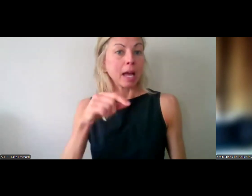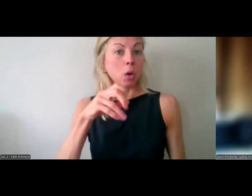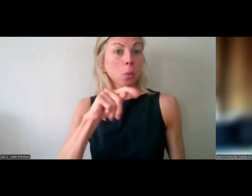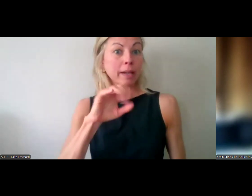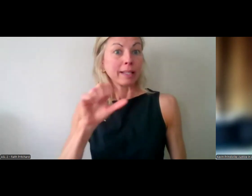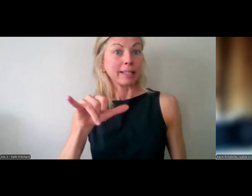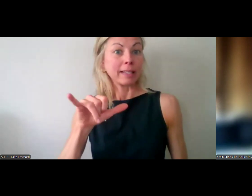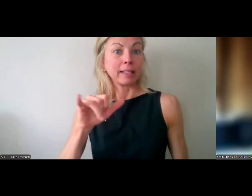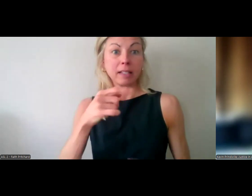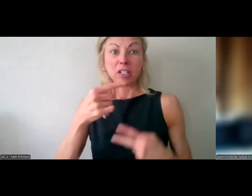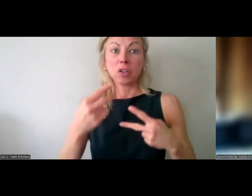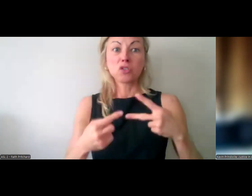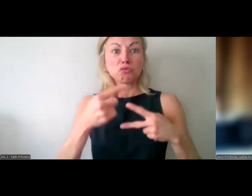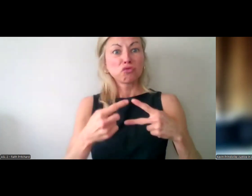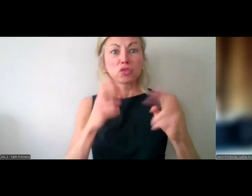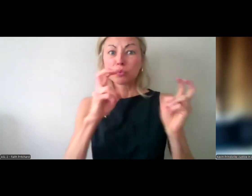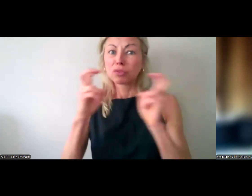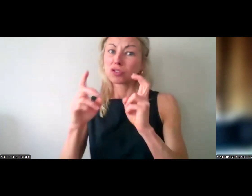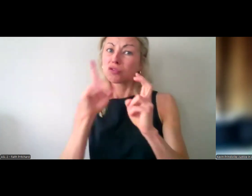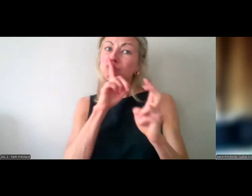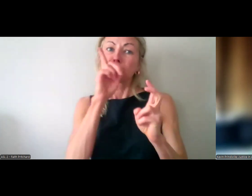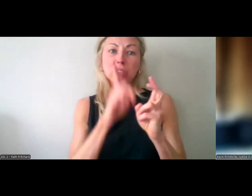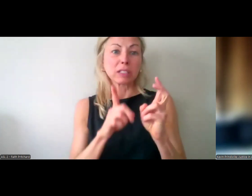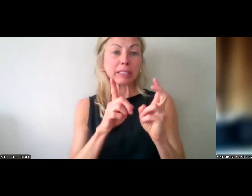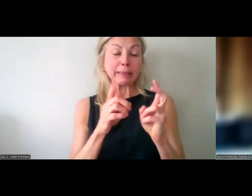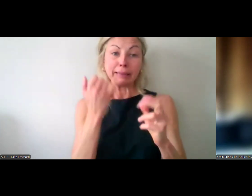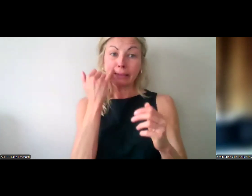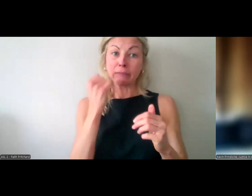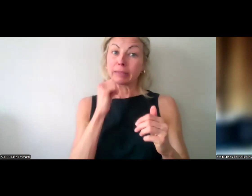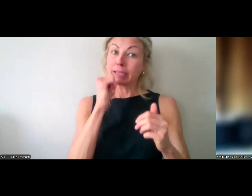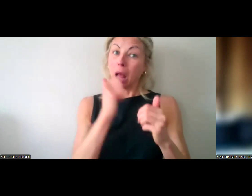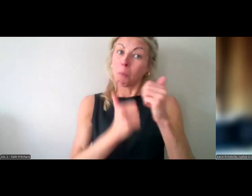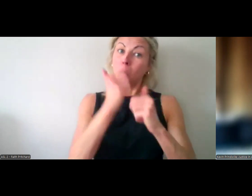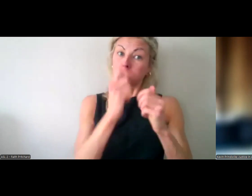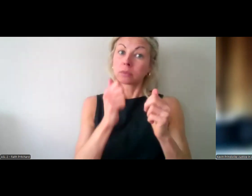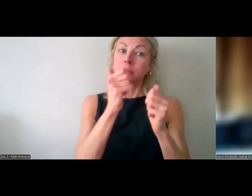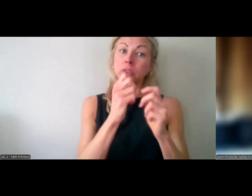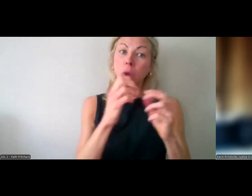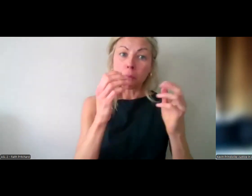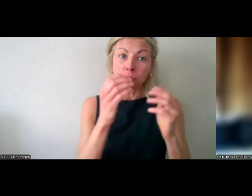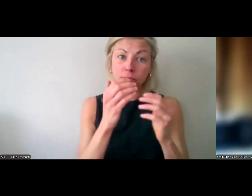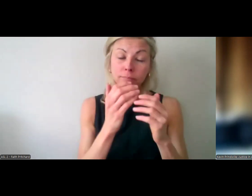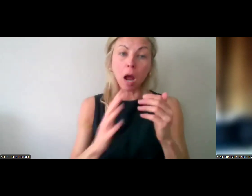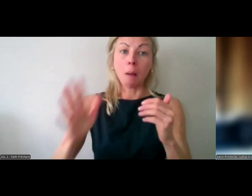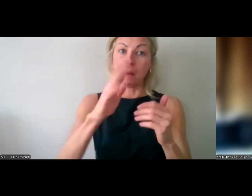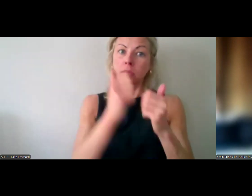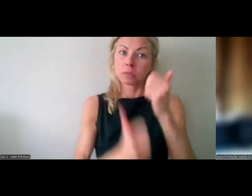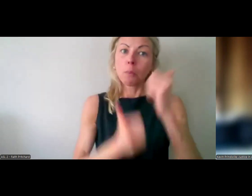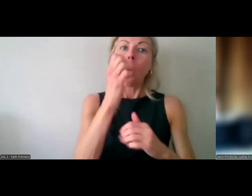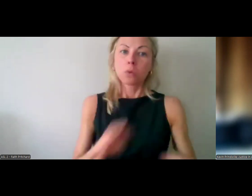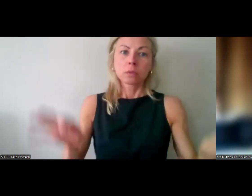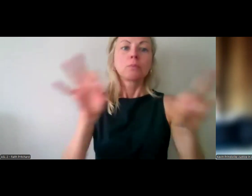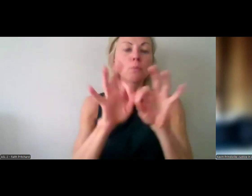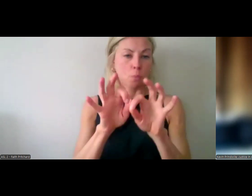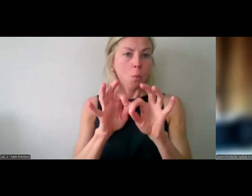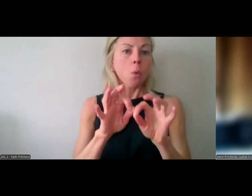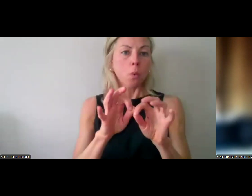issues are important, or amongst the most, if not the most important, for addressing inequity as it shows up for older